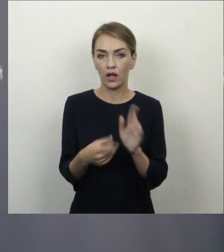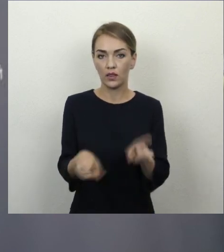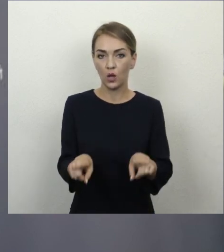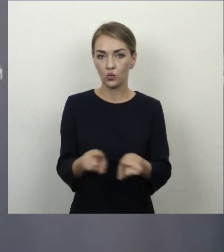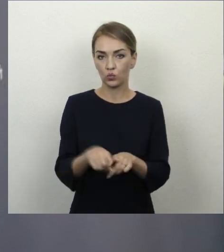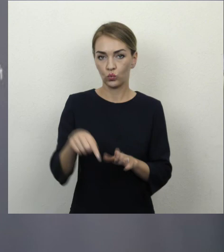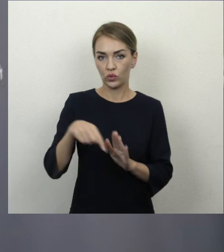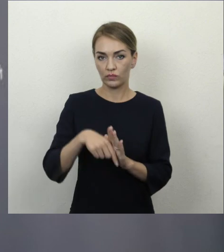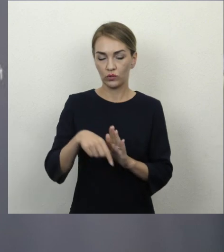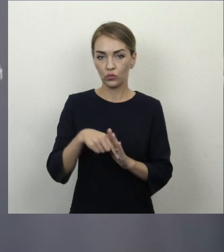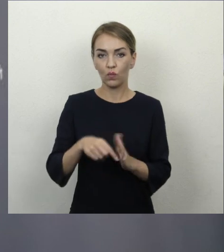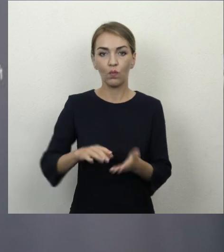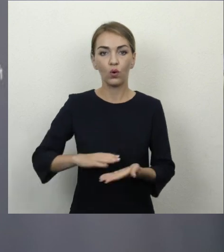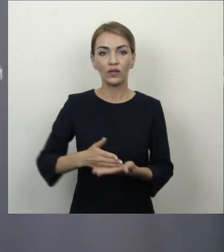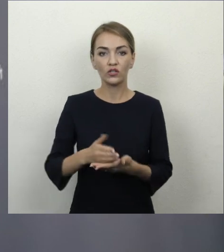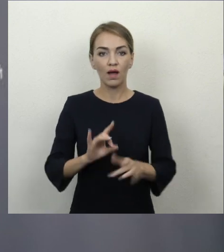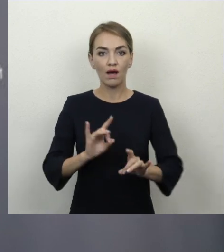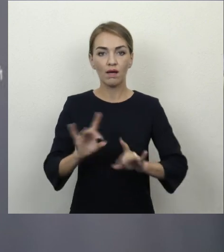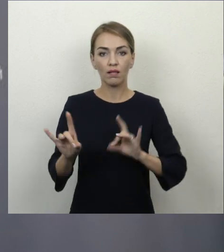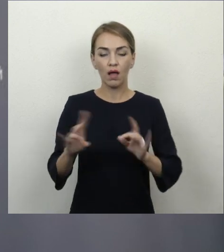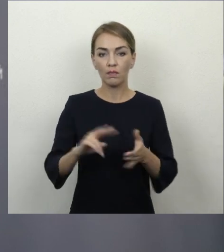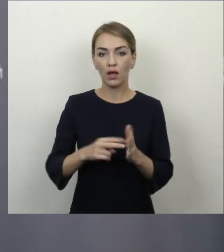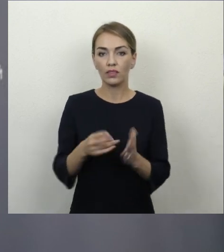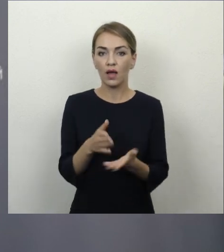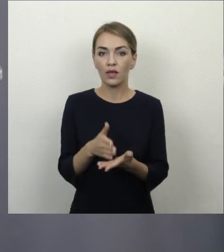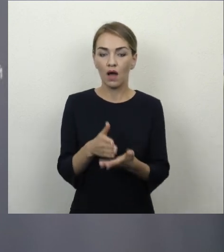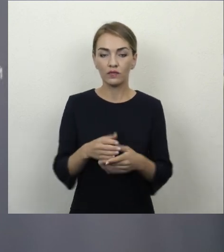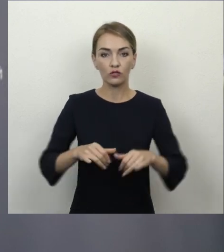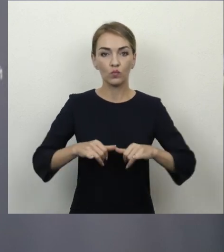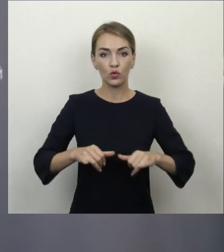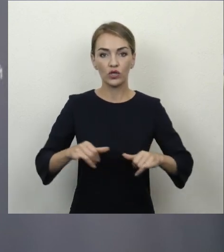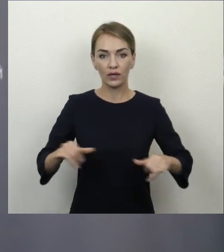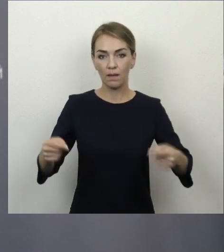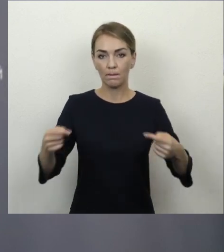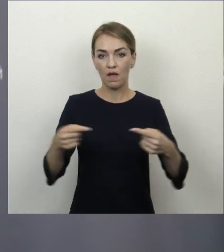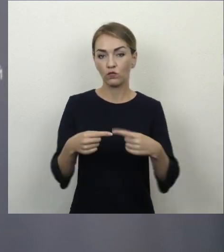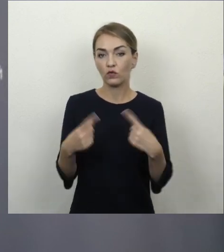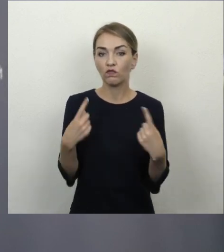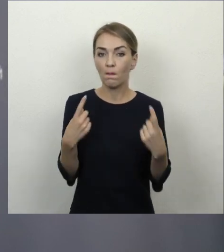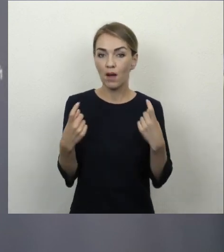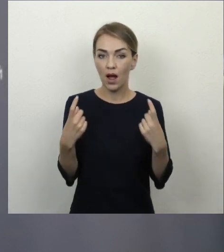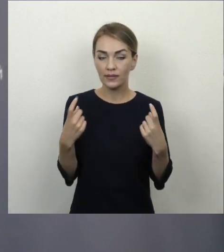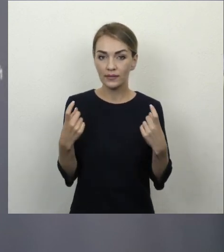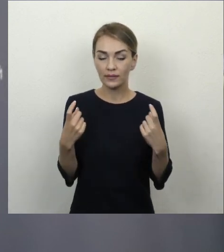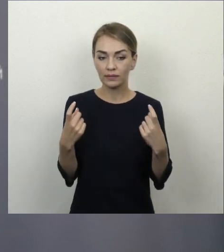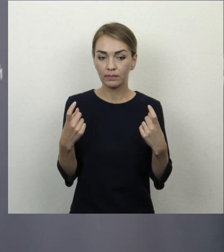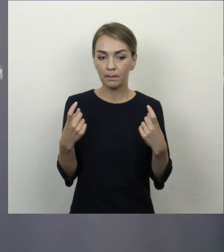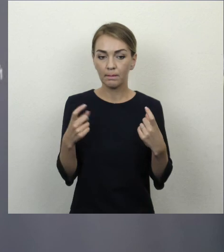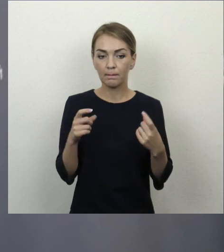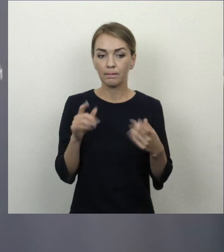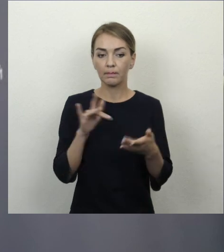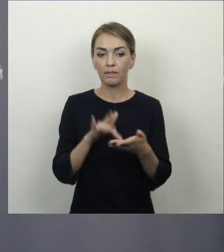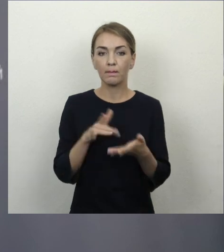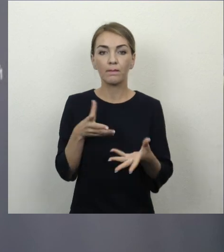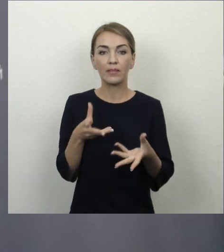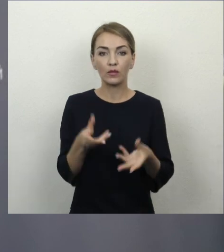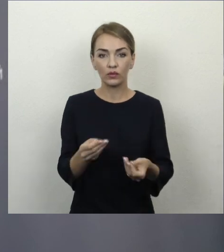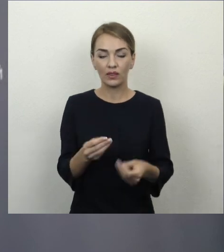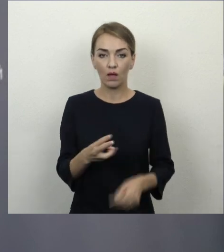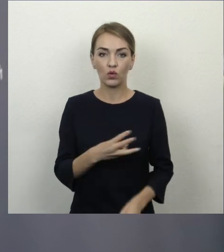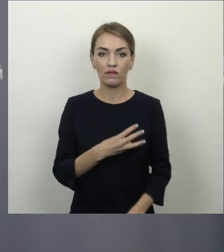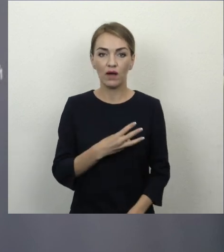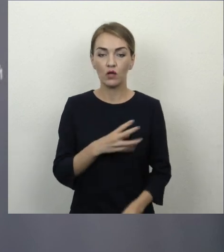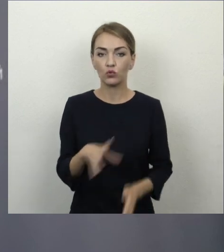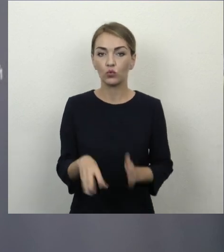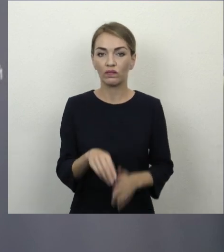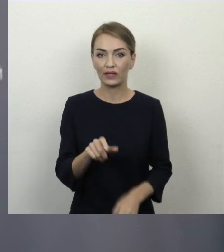The following question to you. Political advertising provides for dissemination of the information